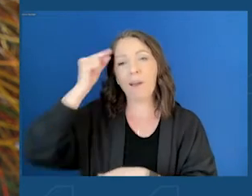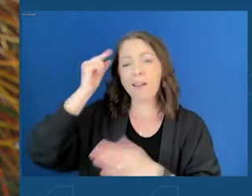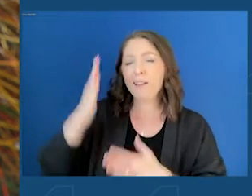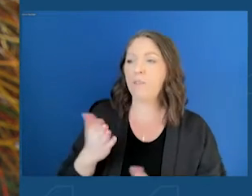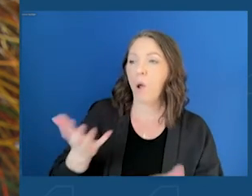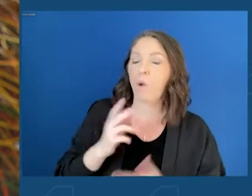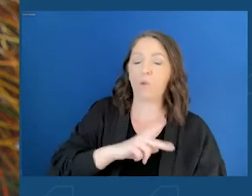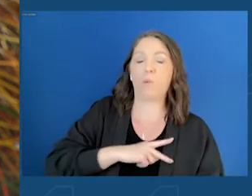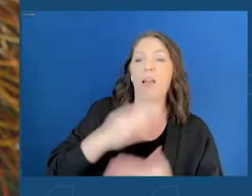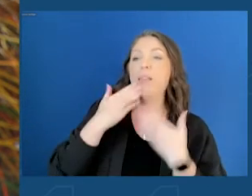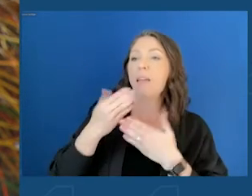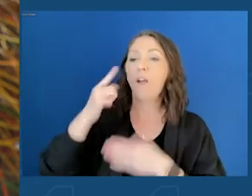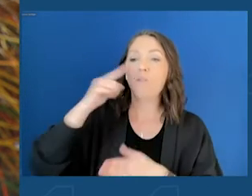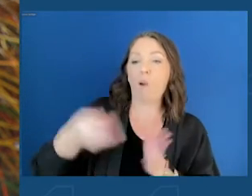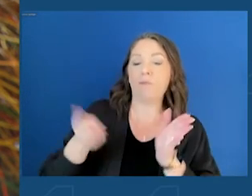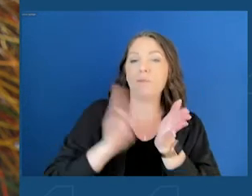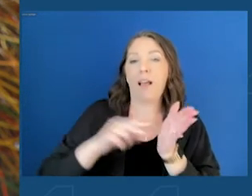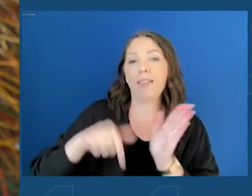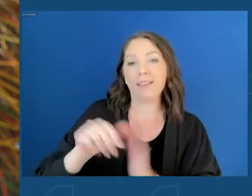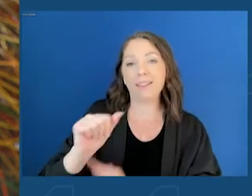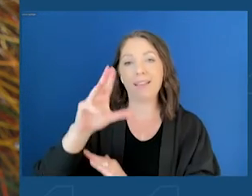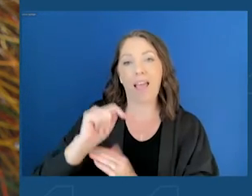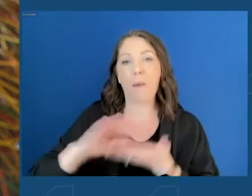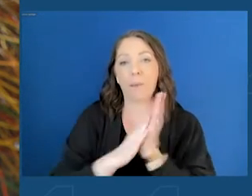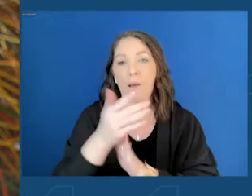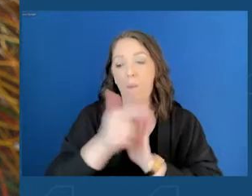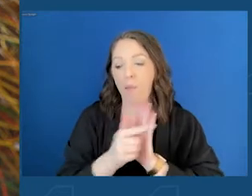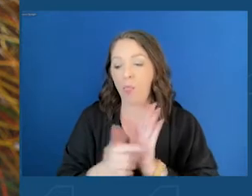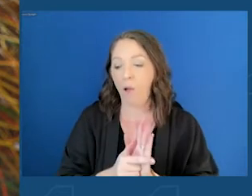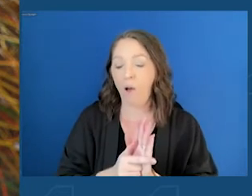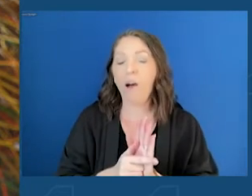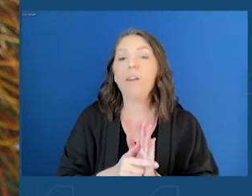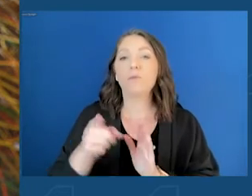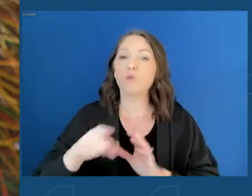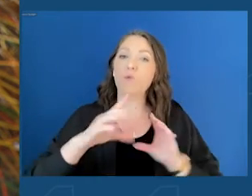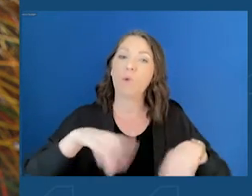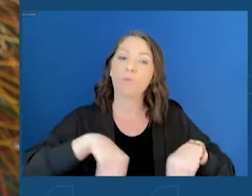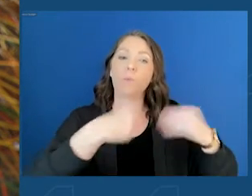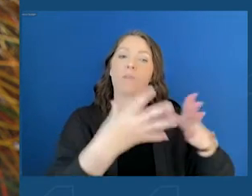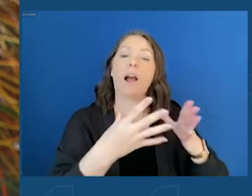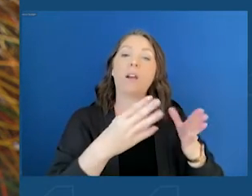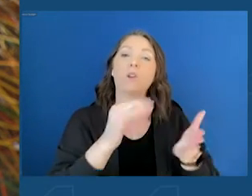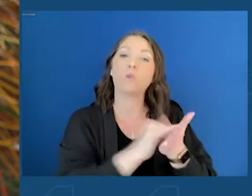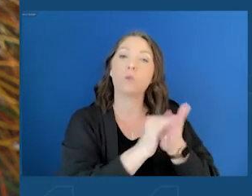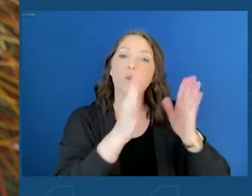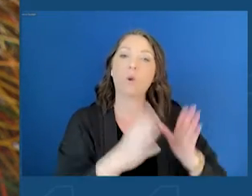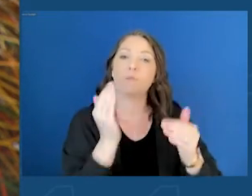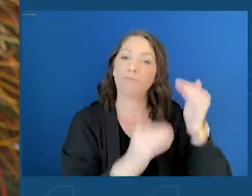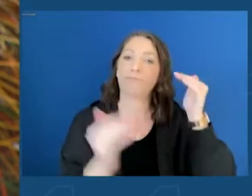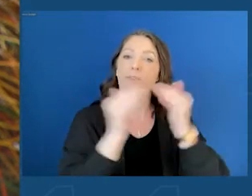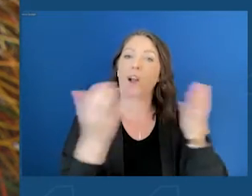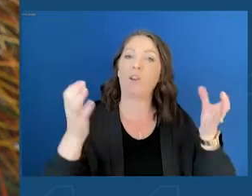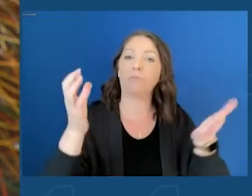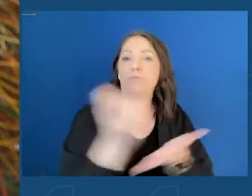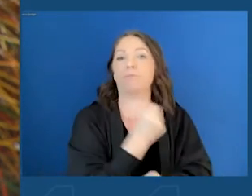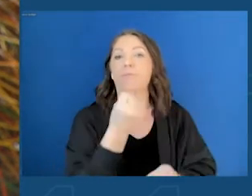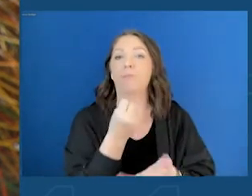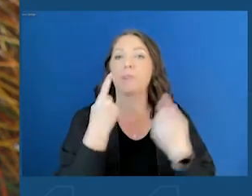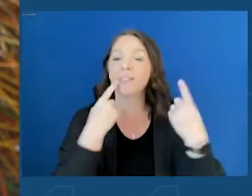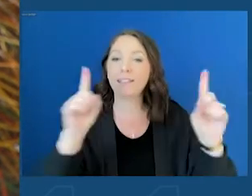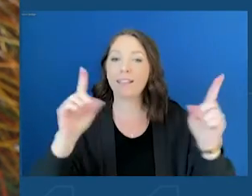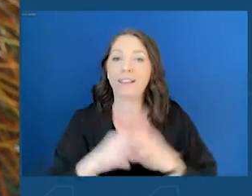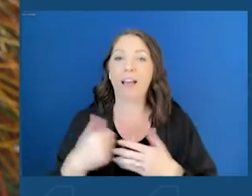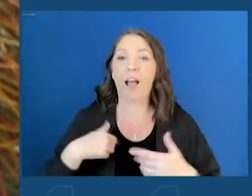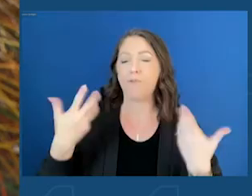signing the Clean Slate Act into law today and giving millions of New Yorkers a fair chance at success. I've been to the Grammys,